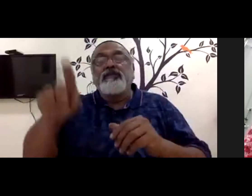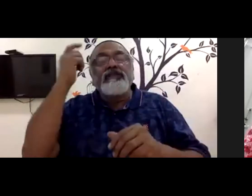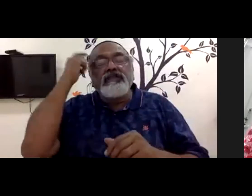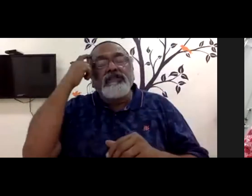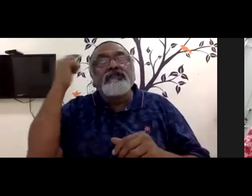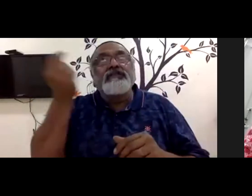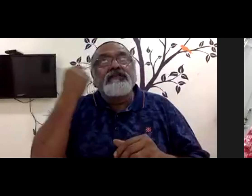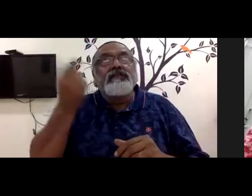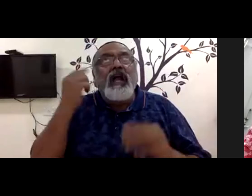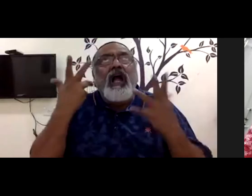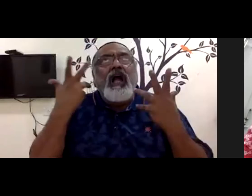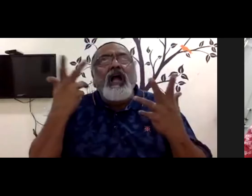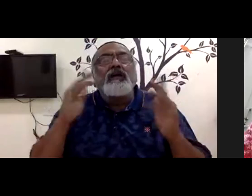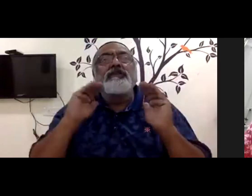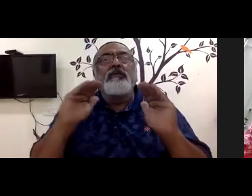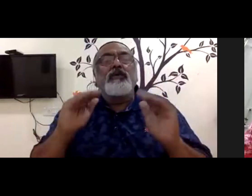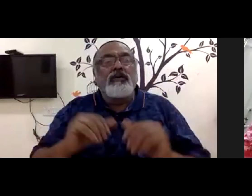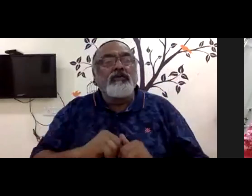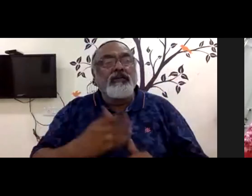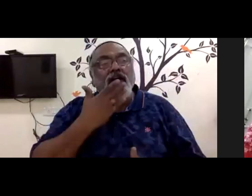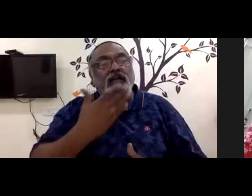Okay, it was nice talking to you all, and hope